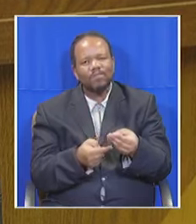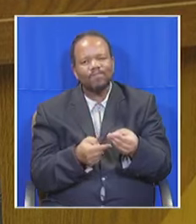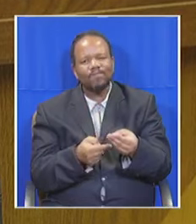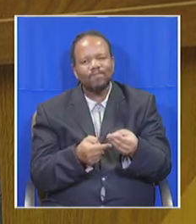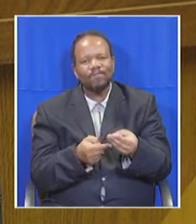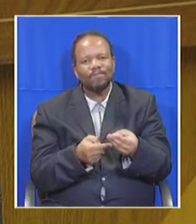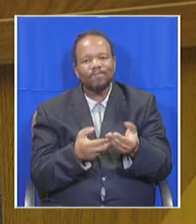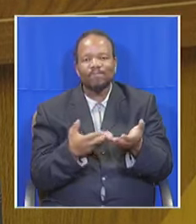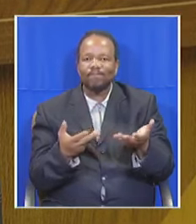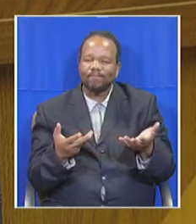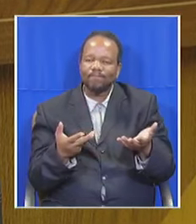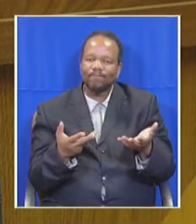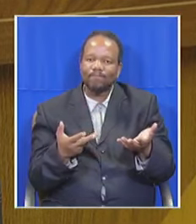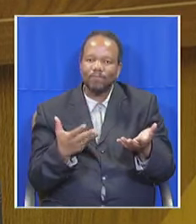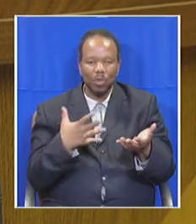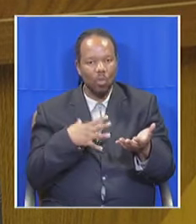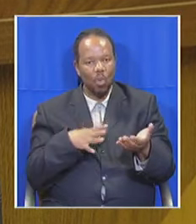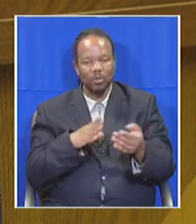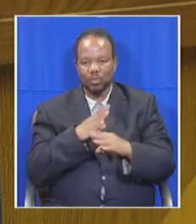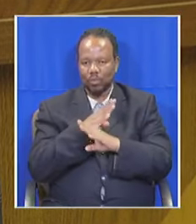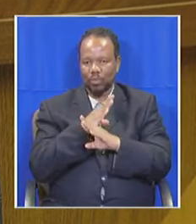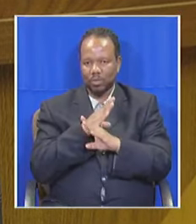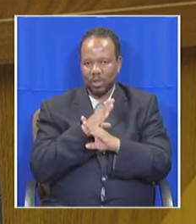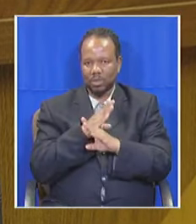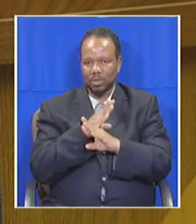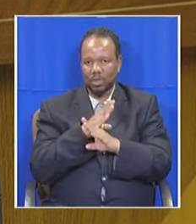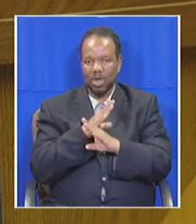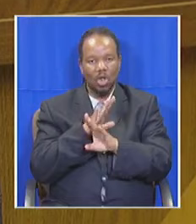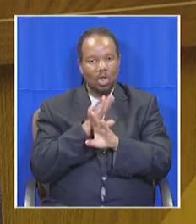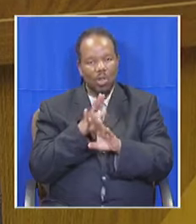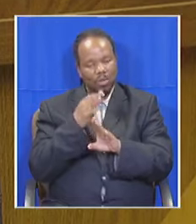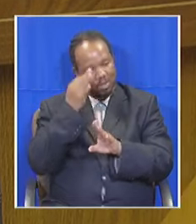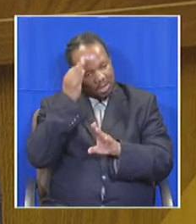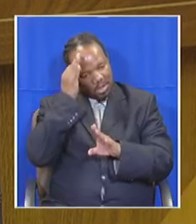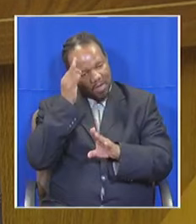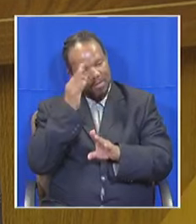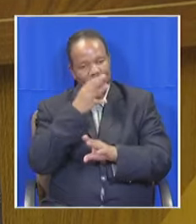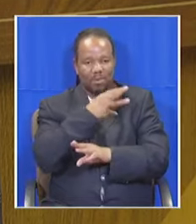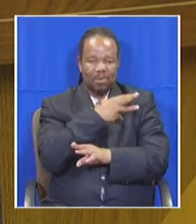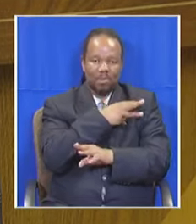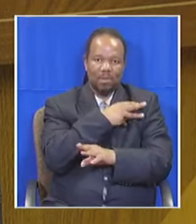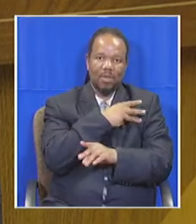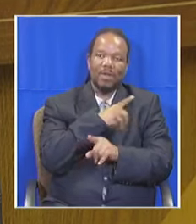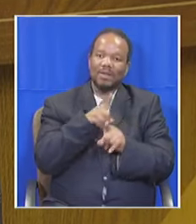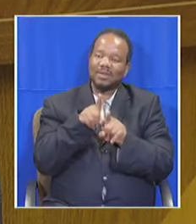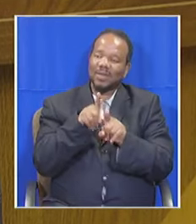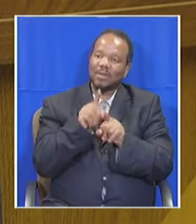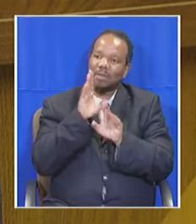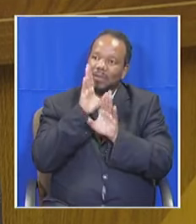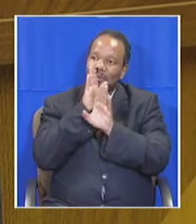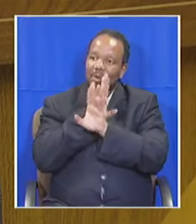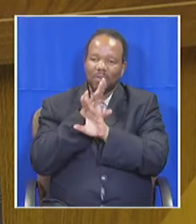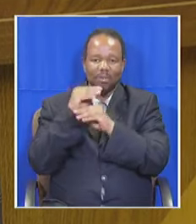to protect not only in the employ of the state, but in the employ of the private sector, people who